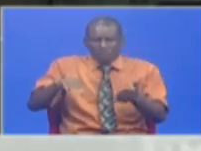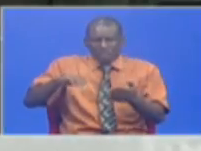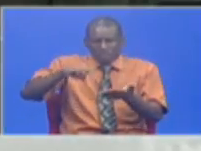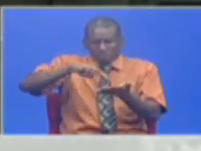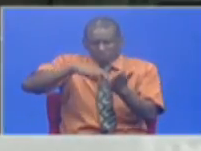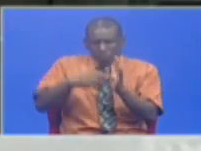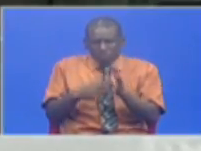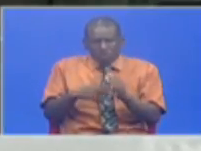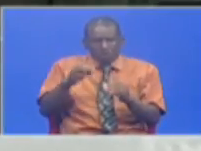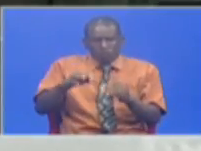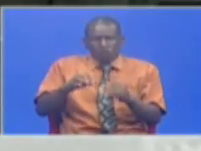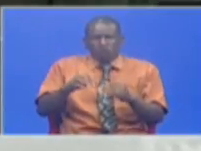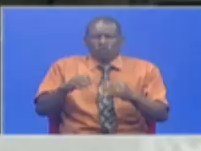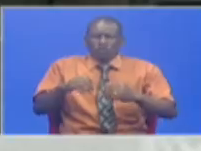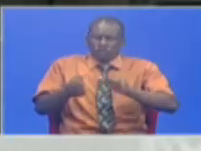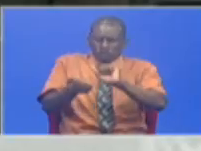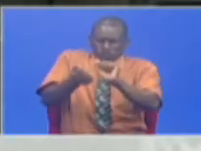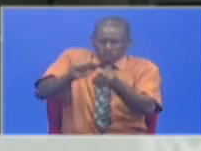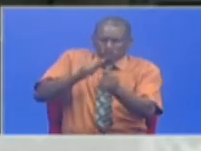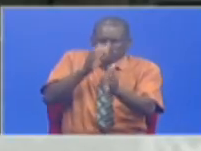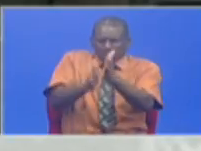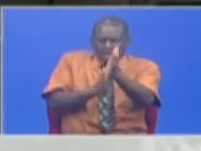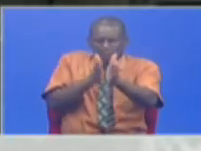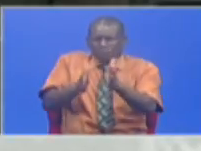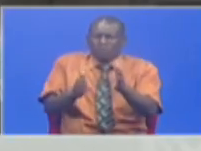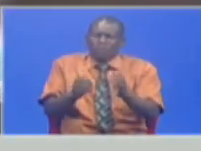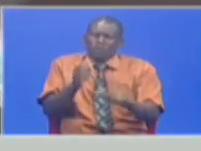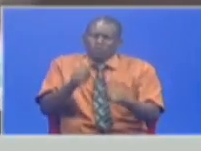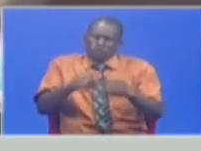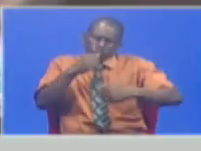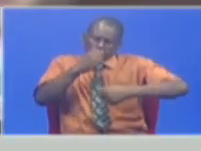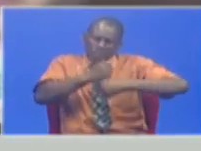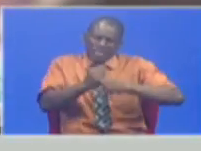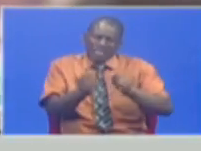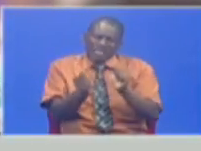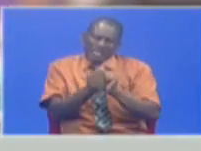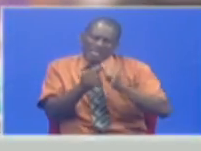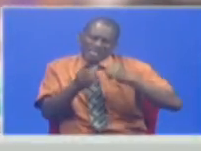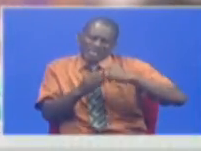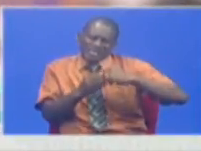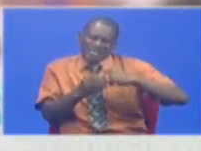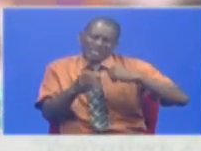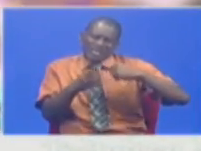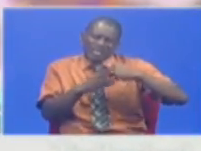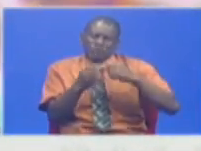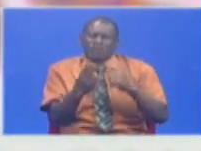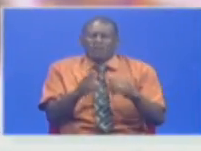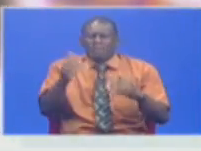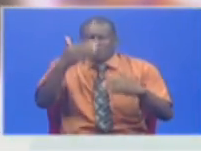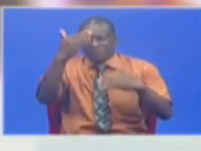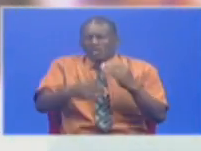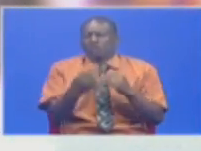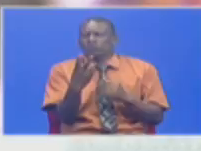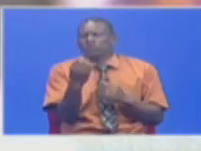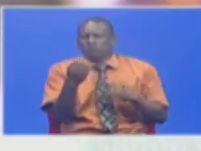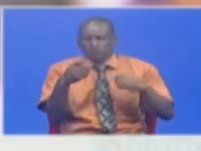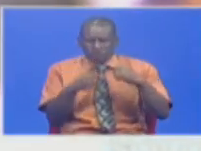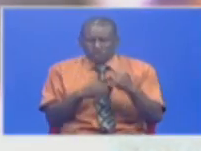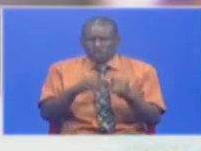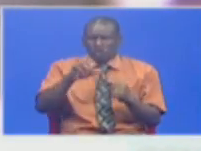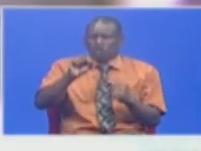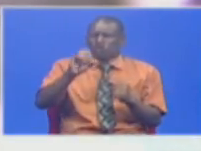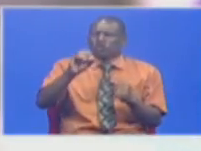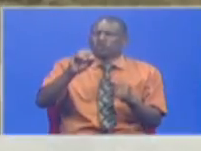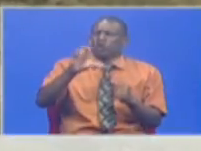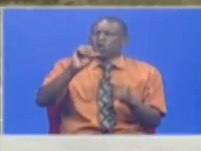was built by the colonial government in 1891. By the end of 2006, Solomon Ouna, a railways